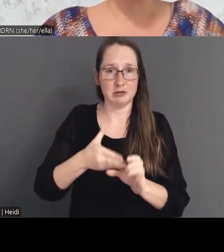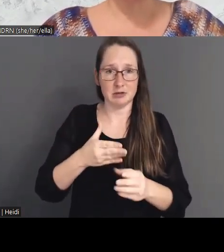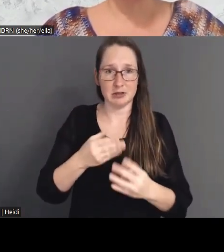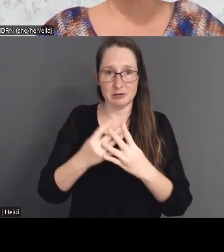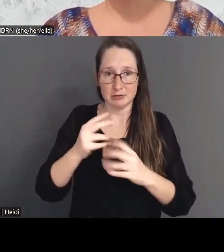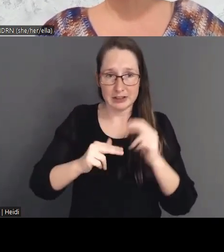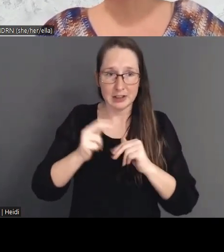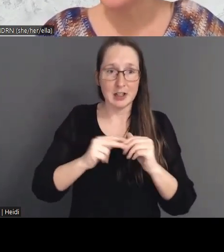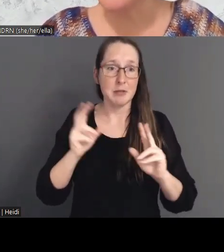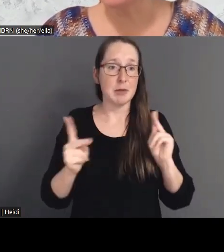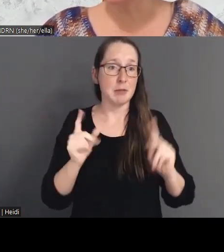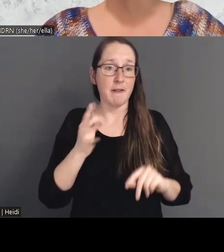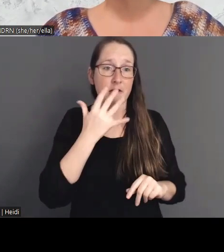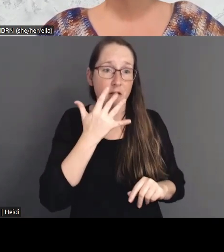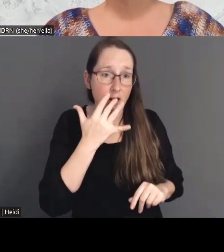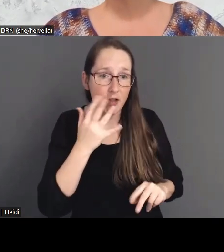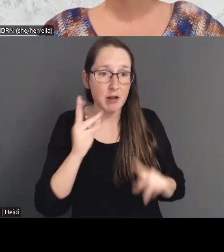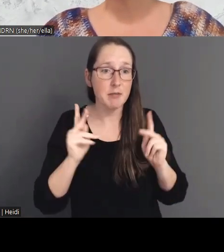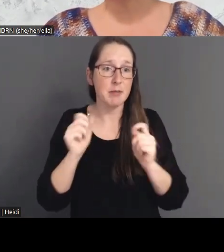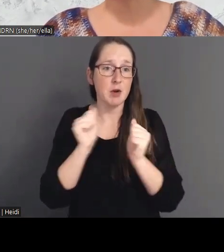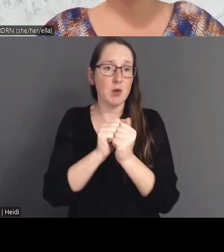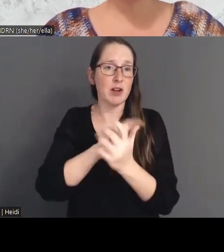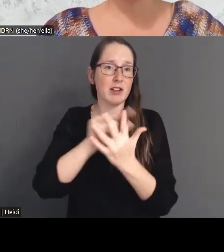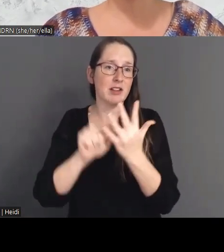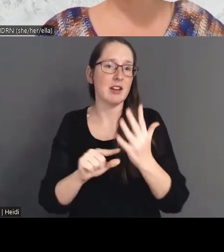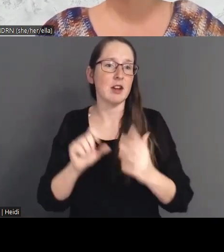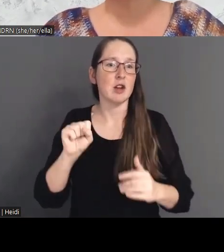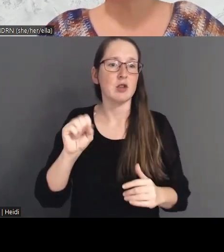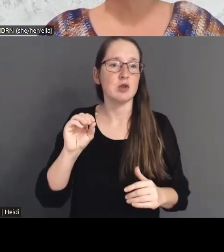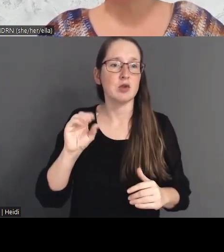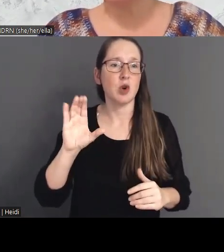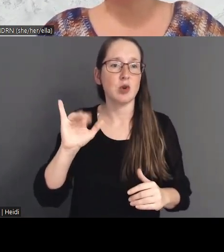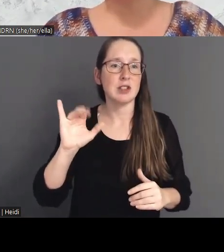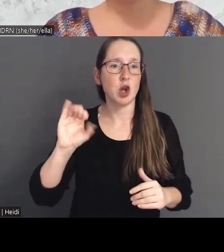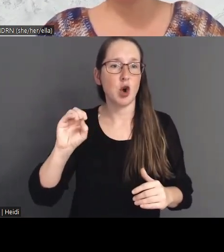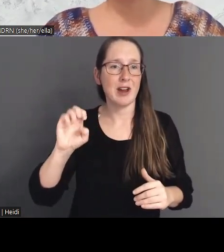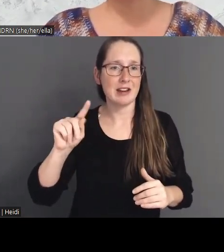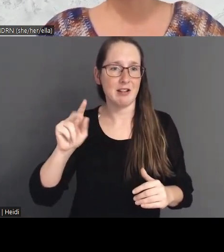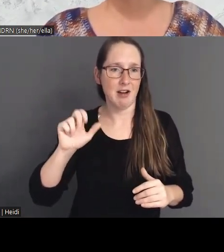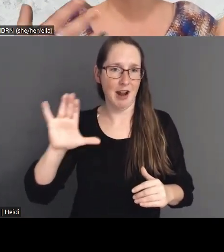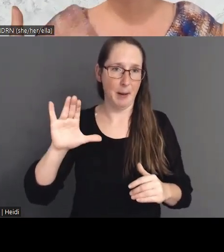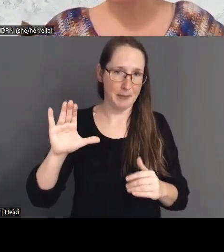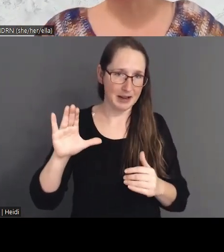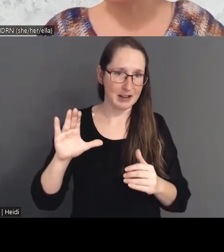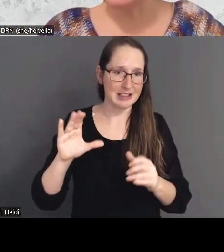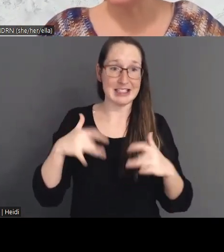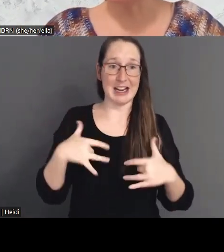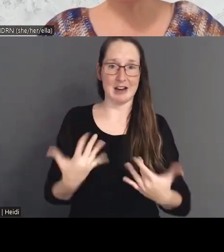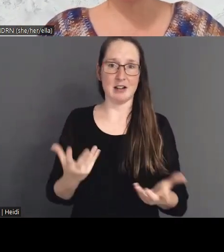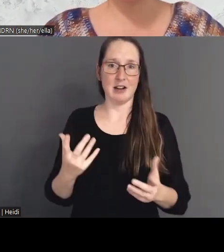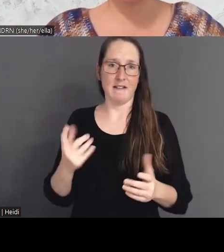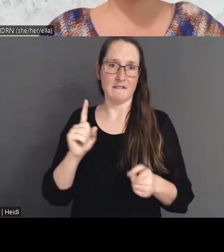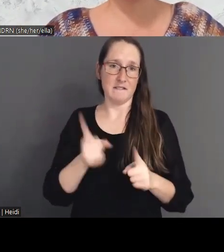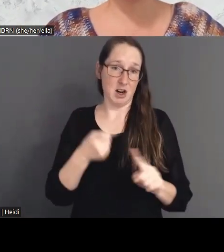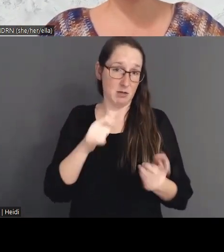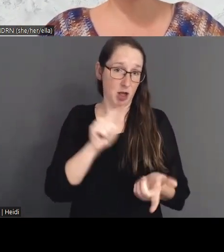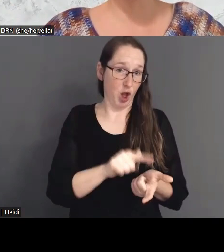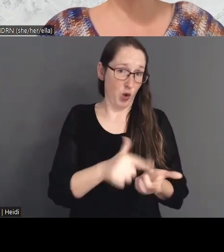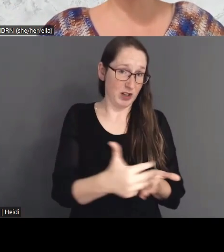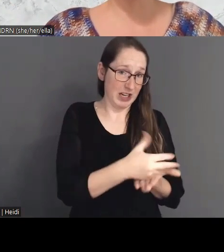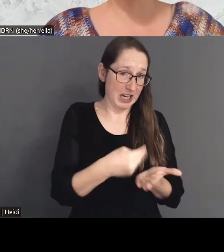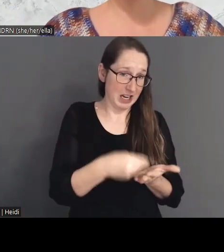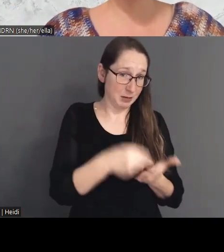people with varying socioeconomic statuses, especially people who come from lower income